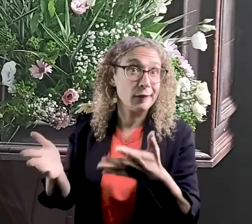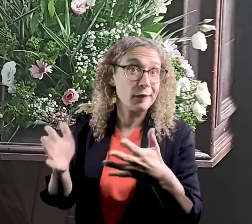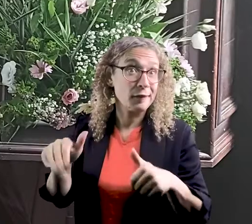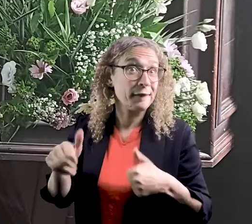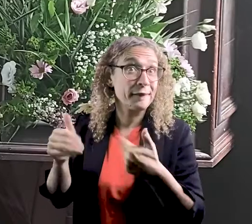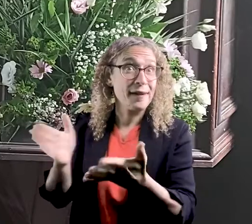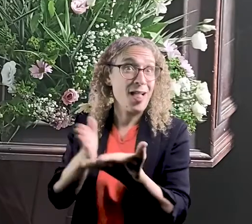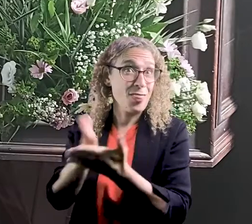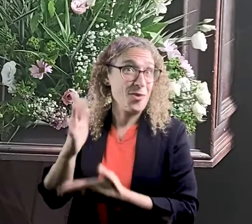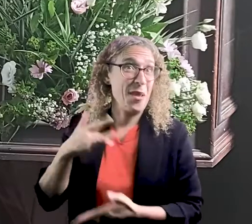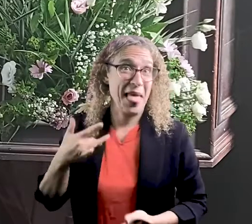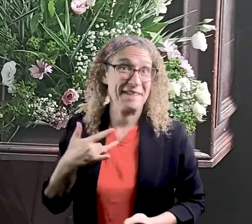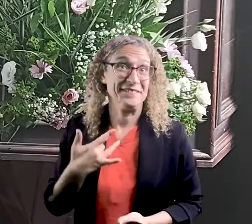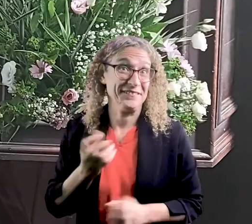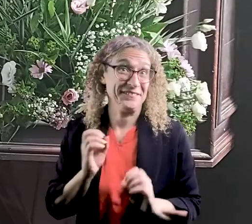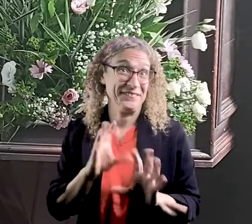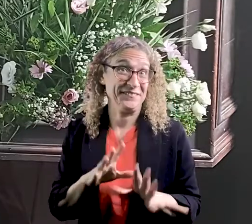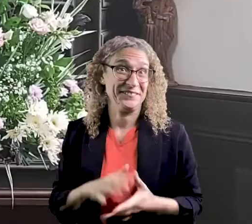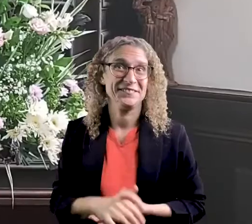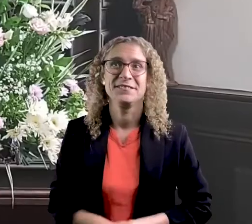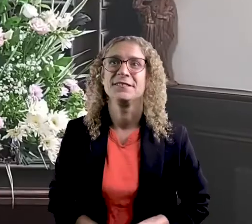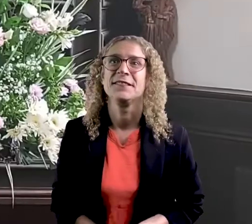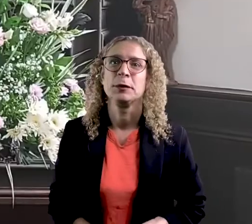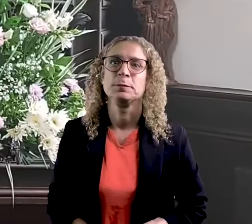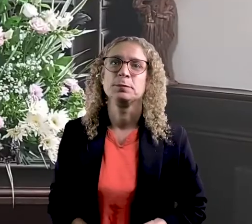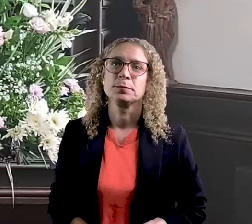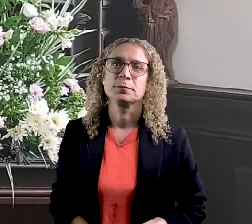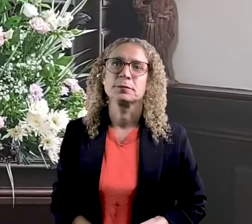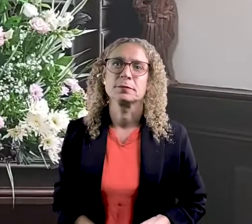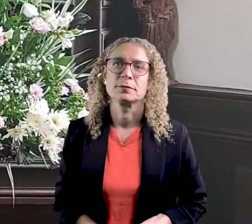her through the course of her life.